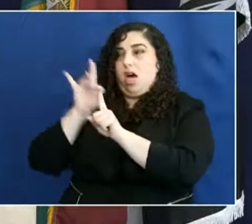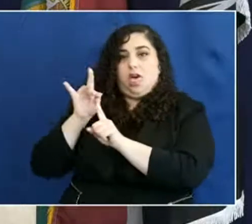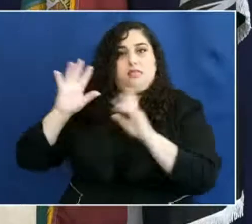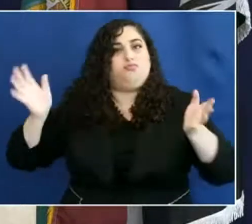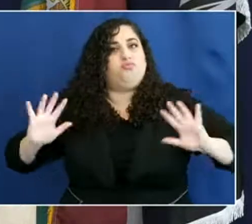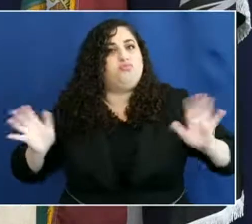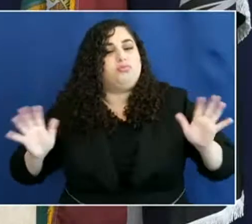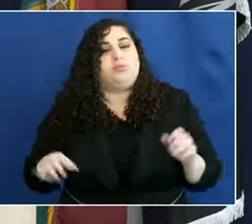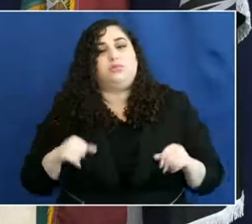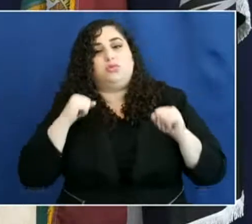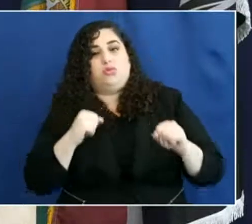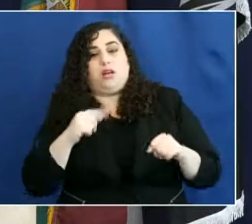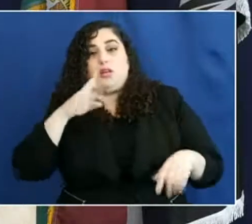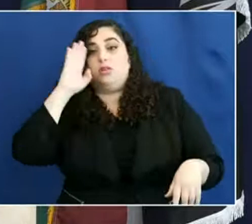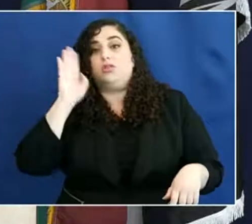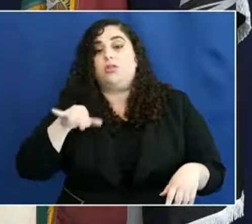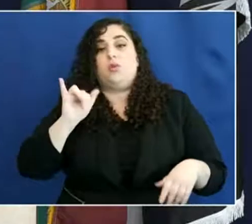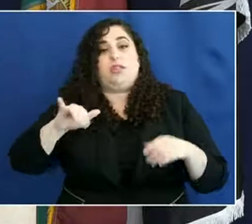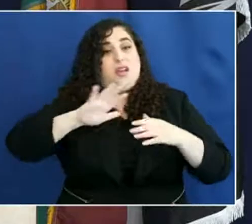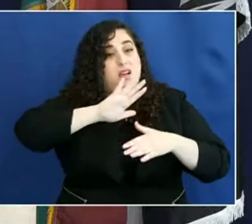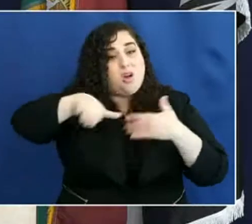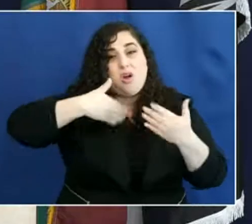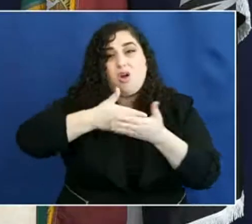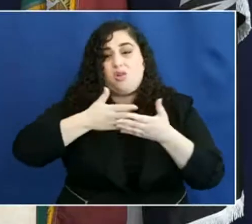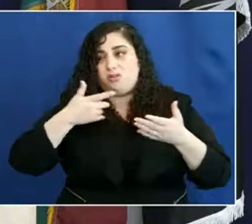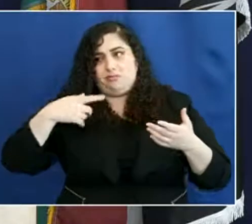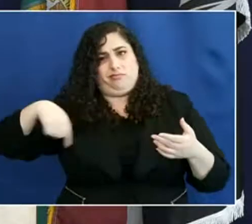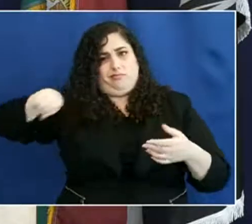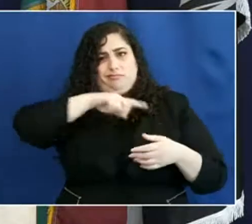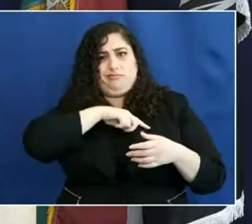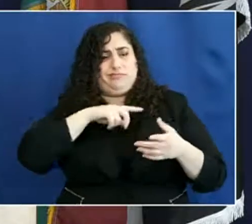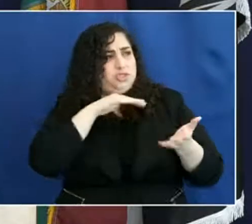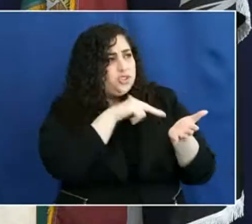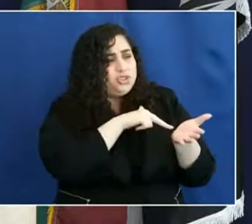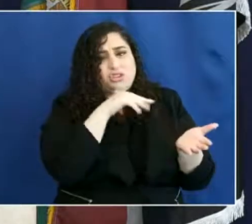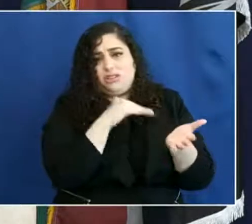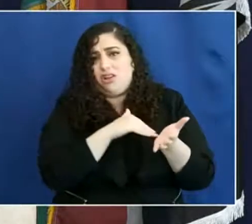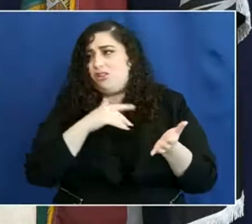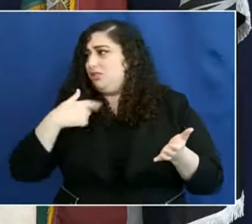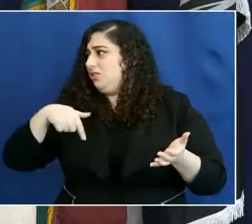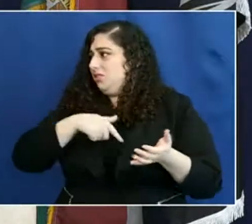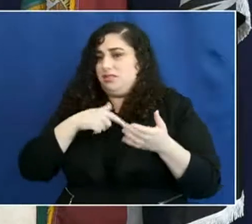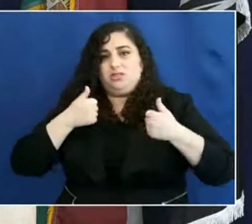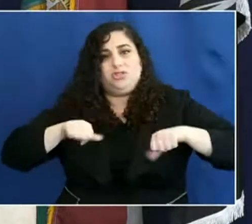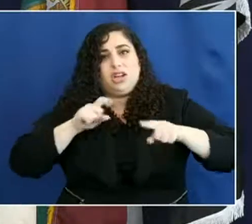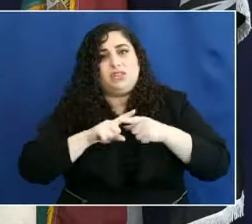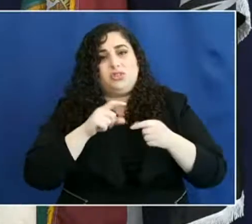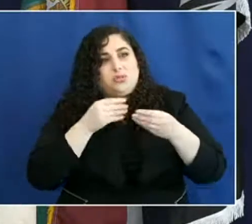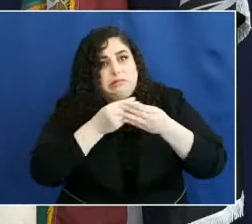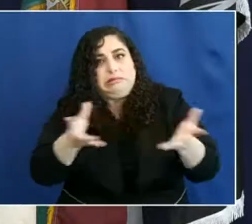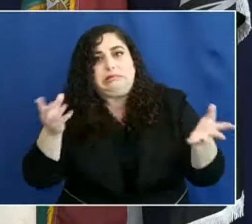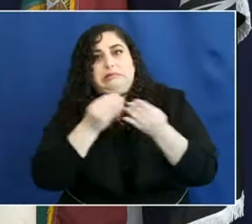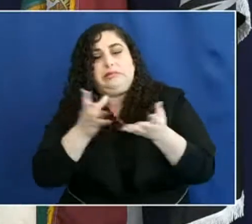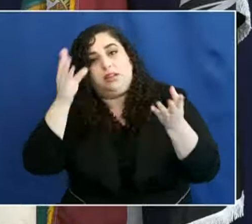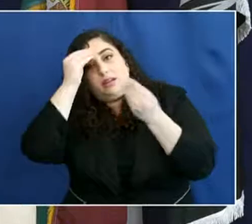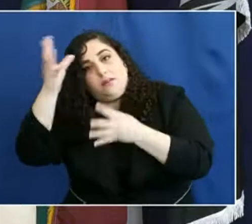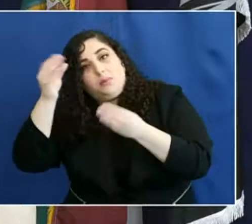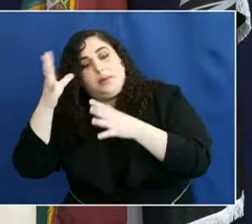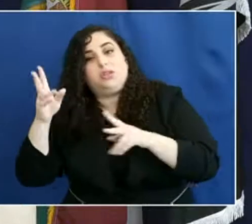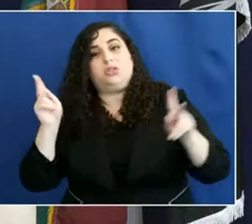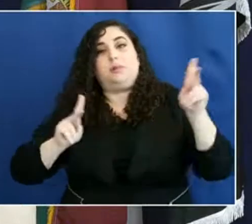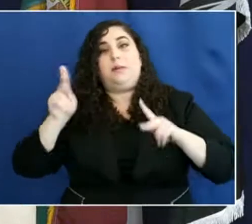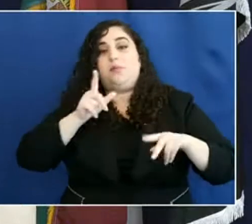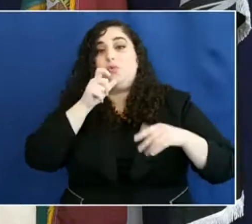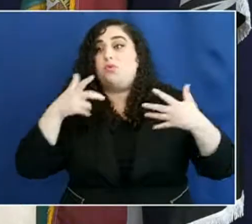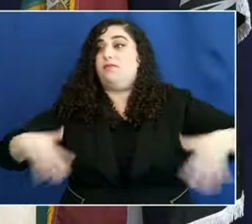all of those efforts, the paid campaign, the engagement with community groups, the trusted messengers, along with just as people get vaccinated, they